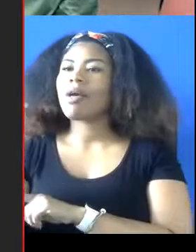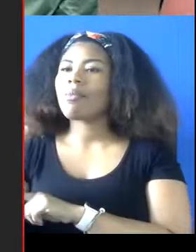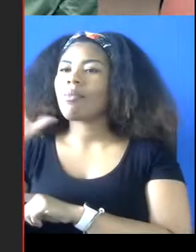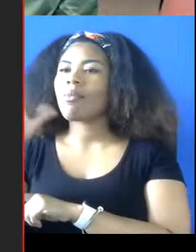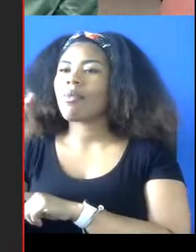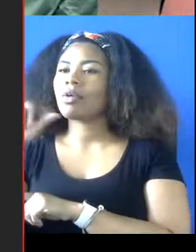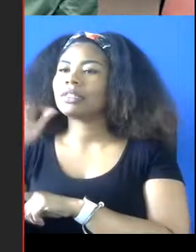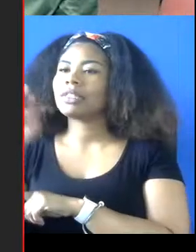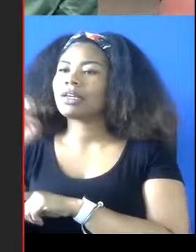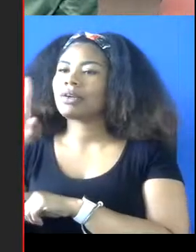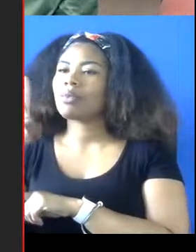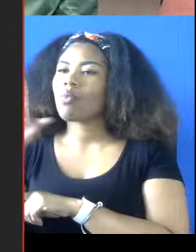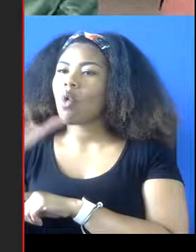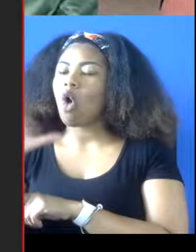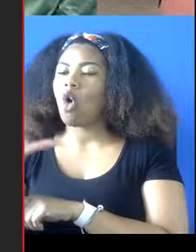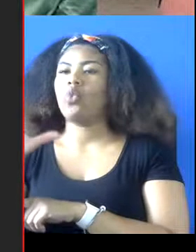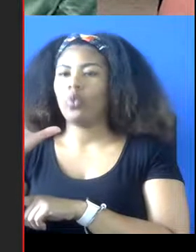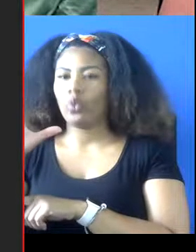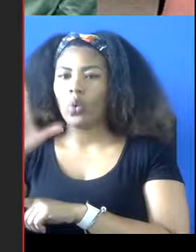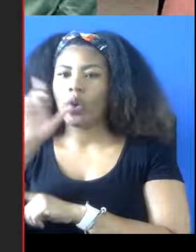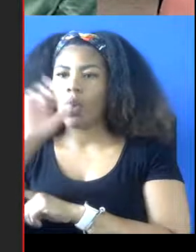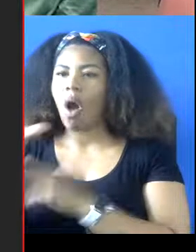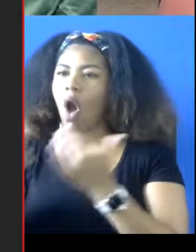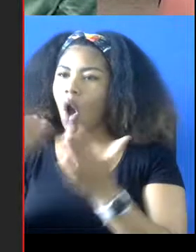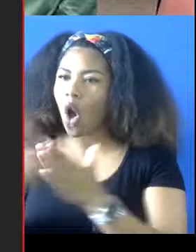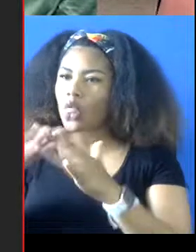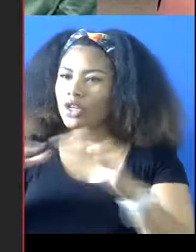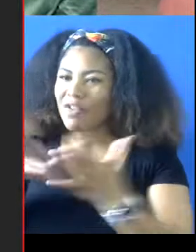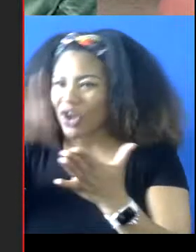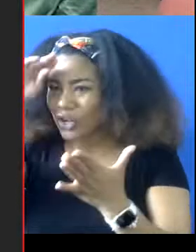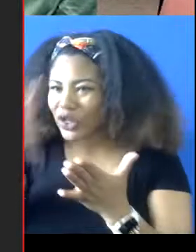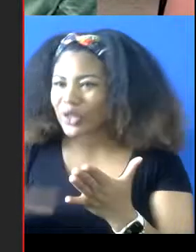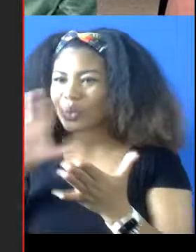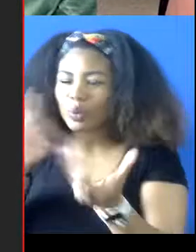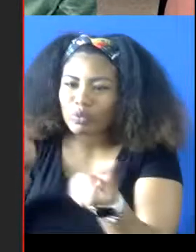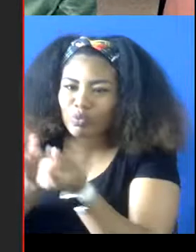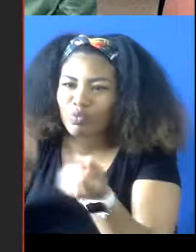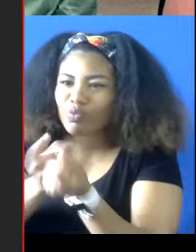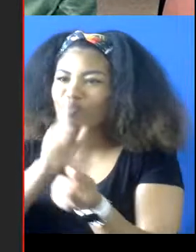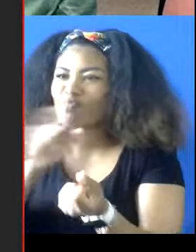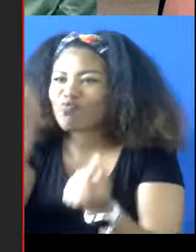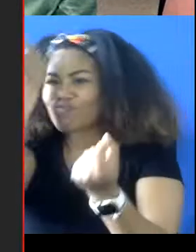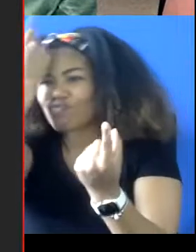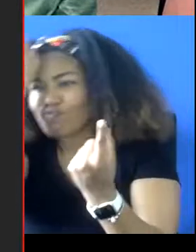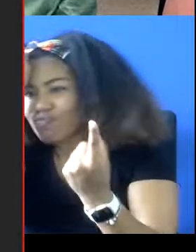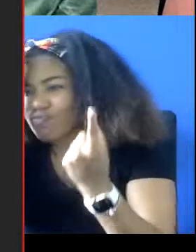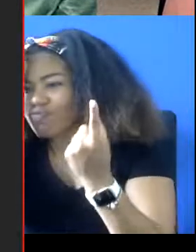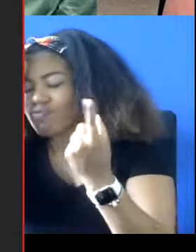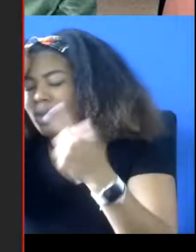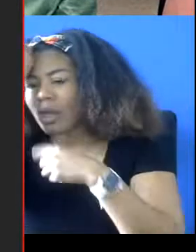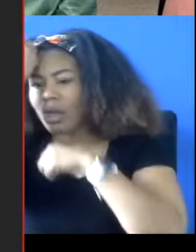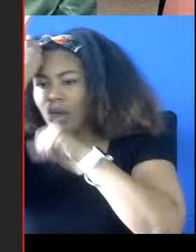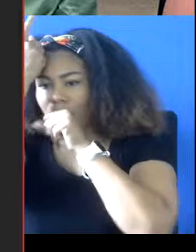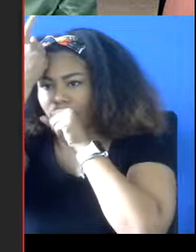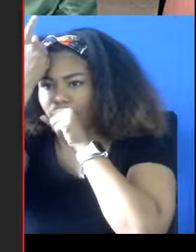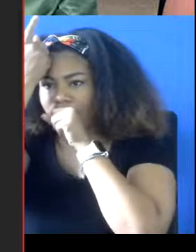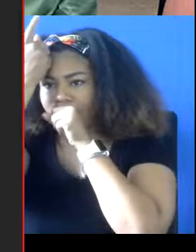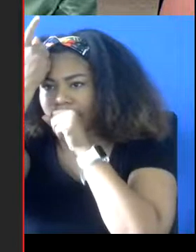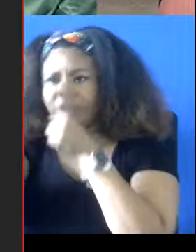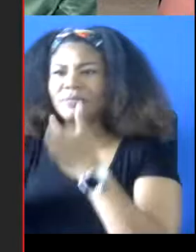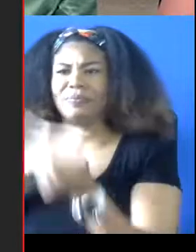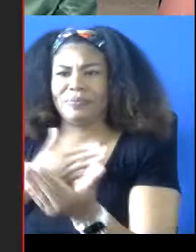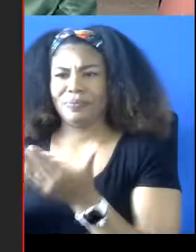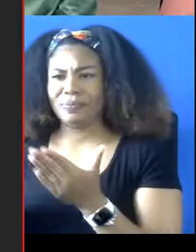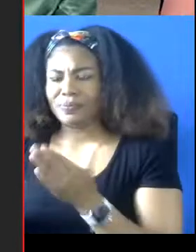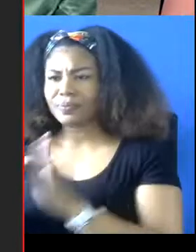presentation, that we're going to hit those diverse learners. We're going to support those diverse learners, regardless of what they bring into the classroom with